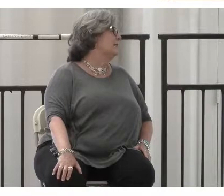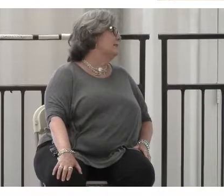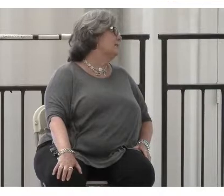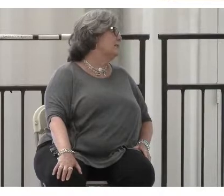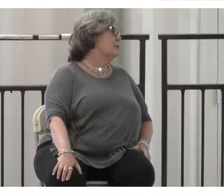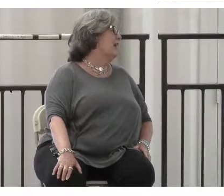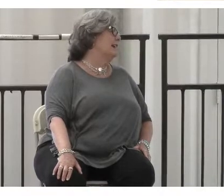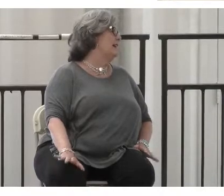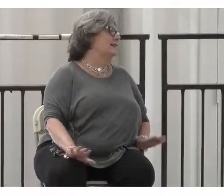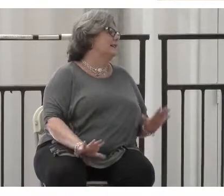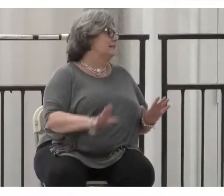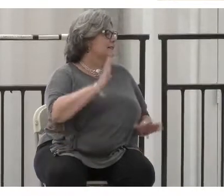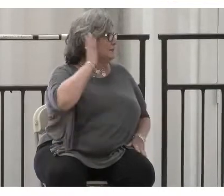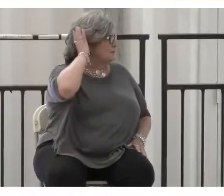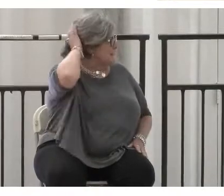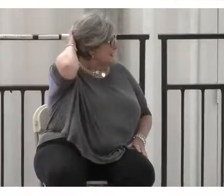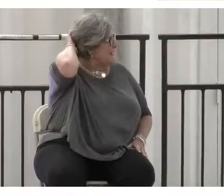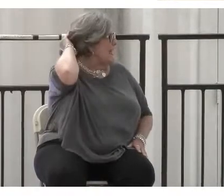Good on the mic.